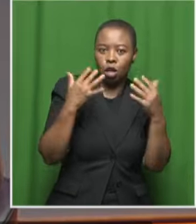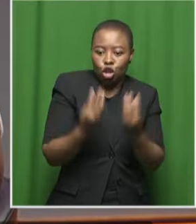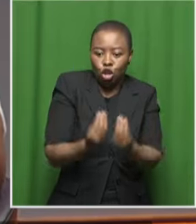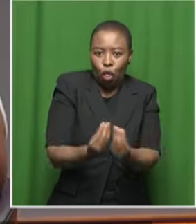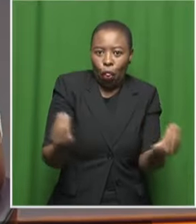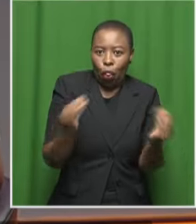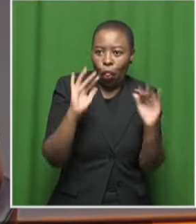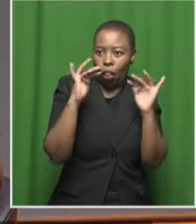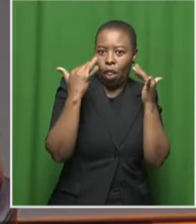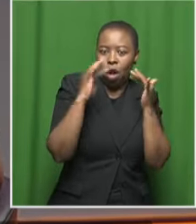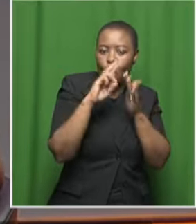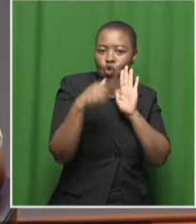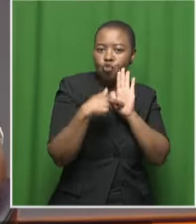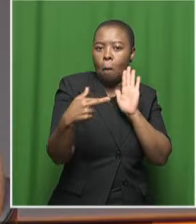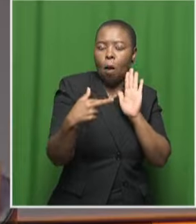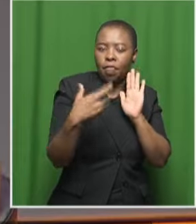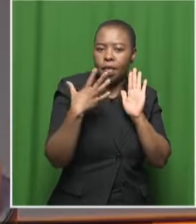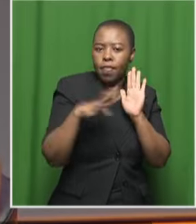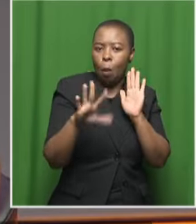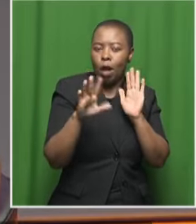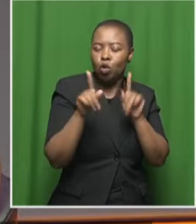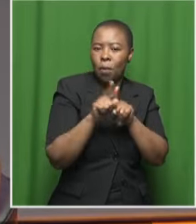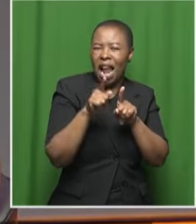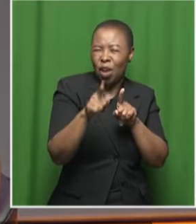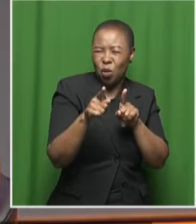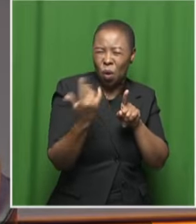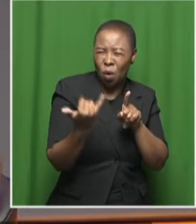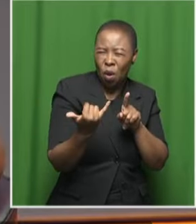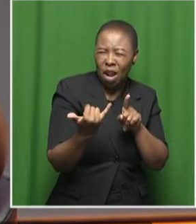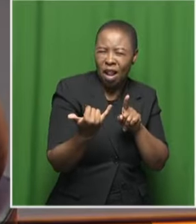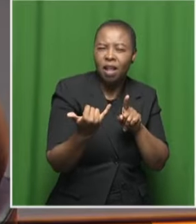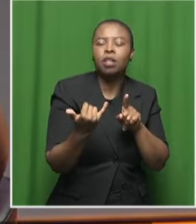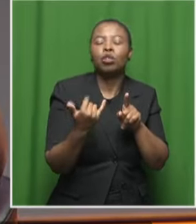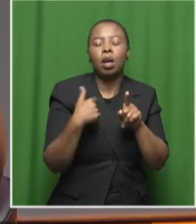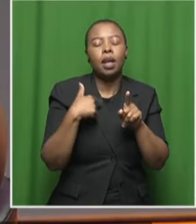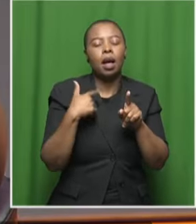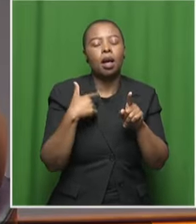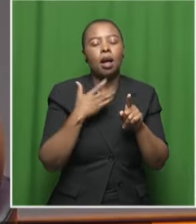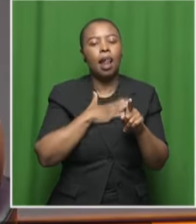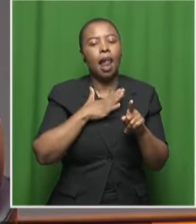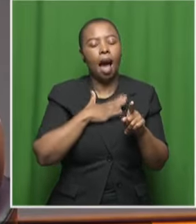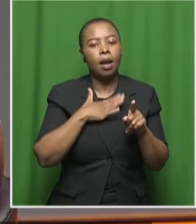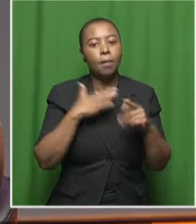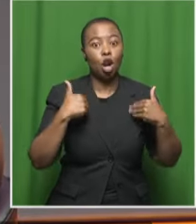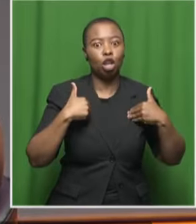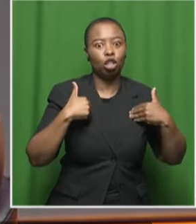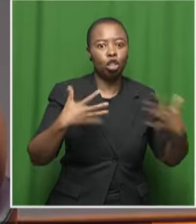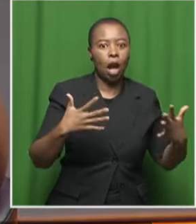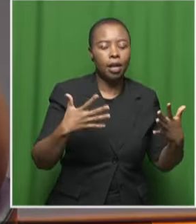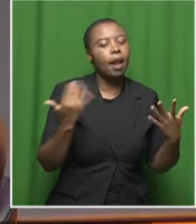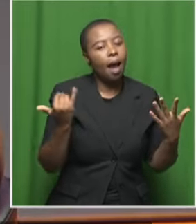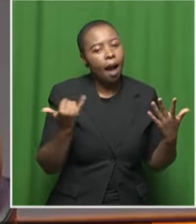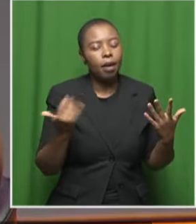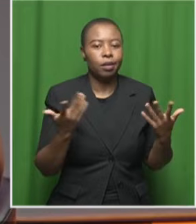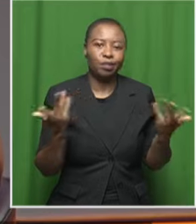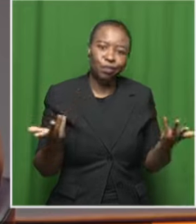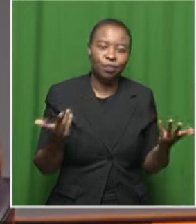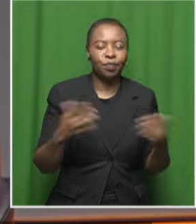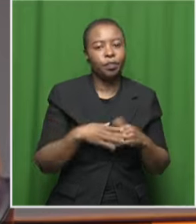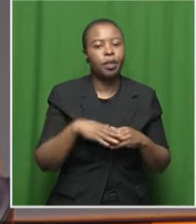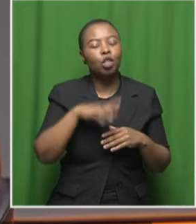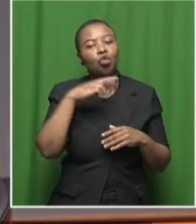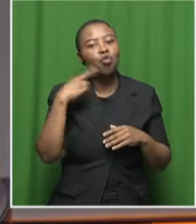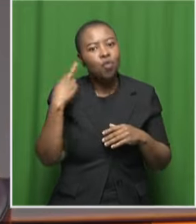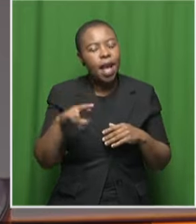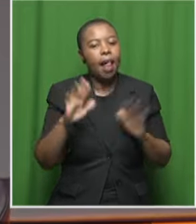at you wanting to be like you, you know. And I think I like how I started my career based on just being very real